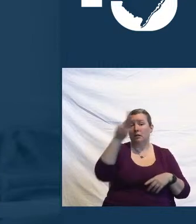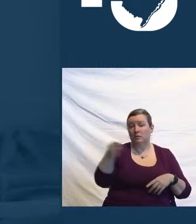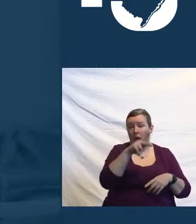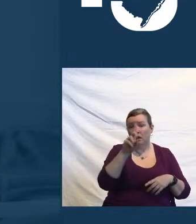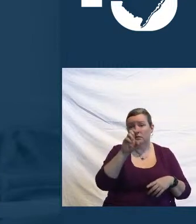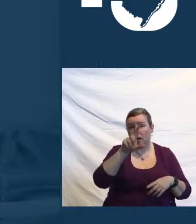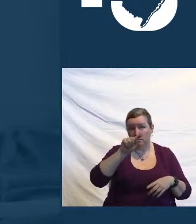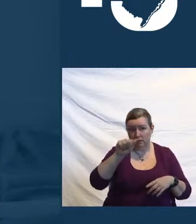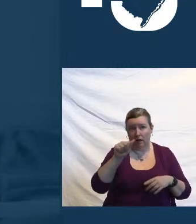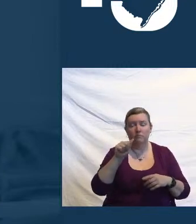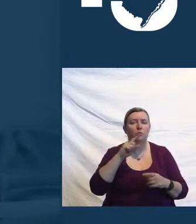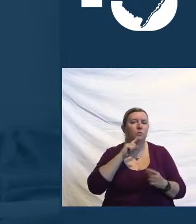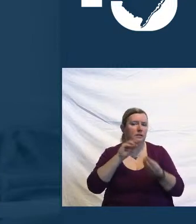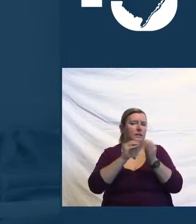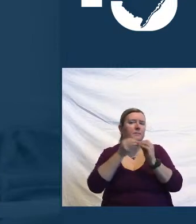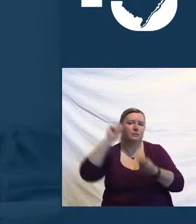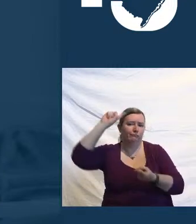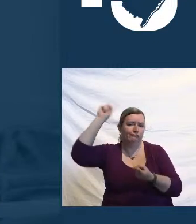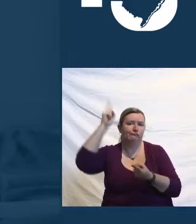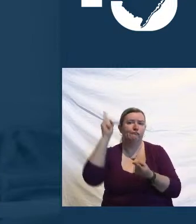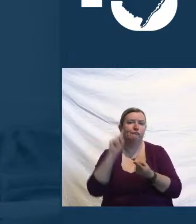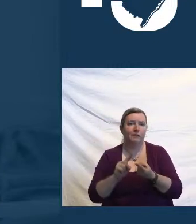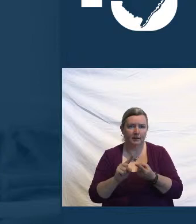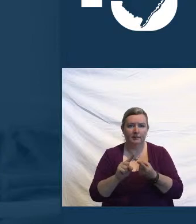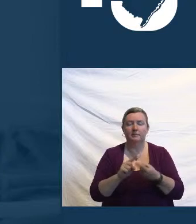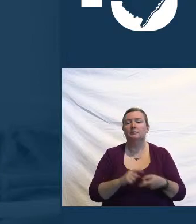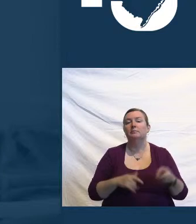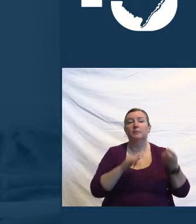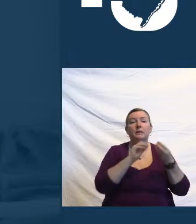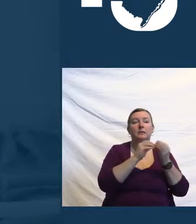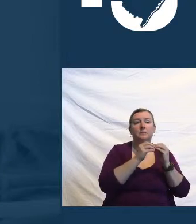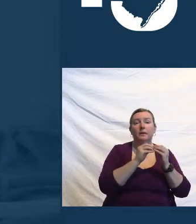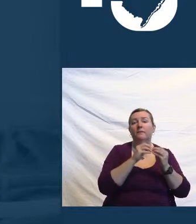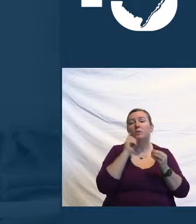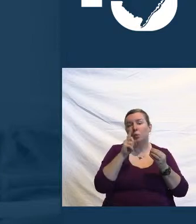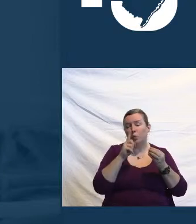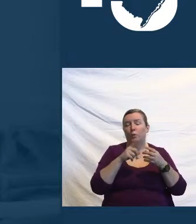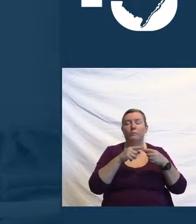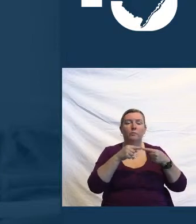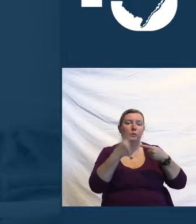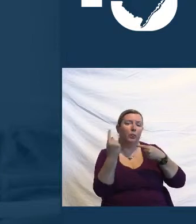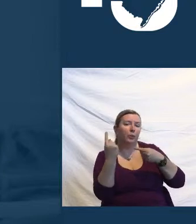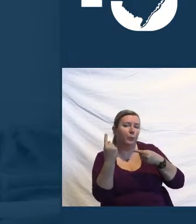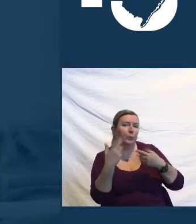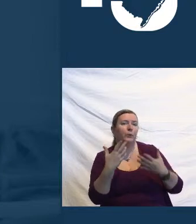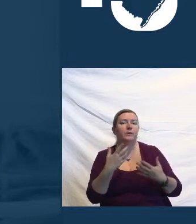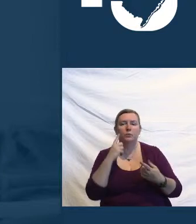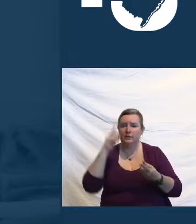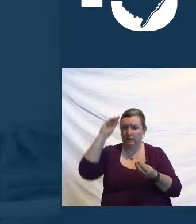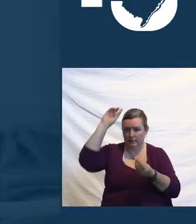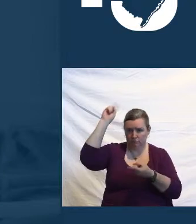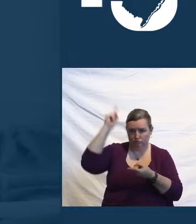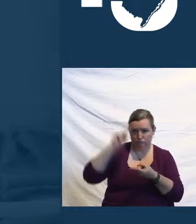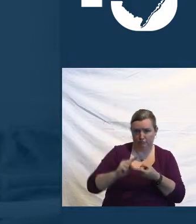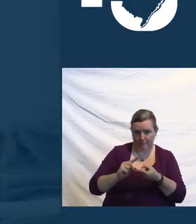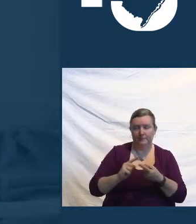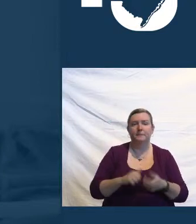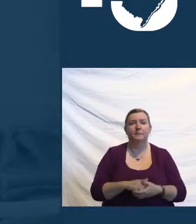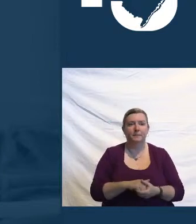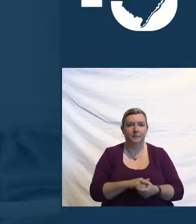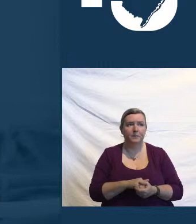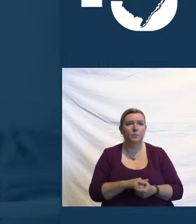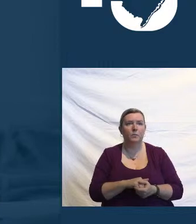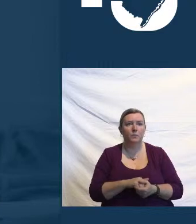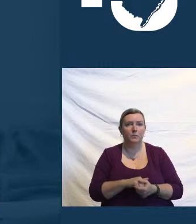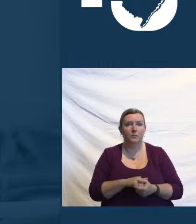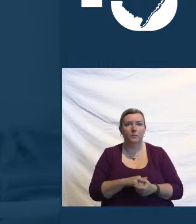and Tina, so too has the numbers of identified breakthrough cases. But what hasn't changed is the fact that the